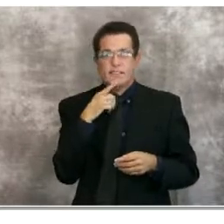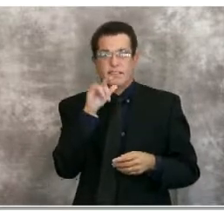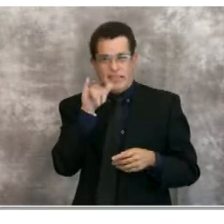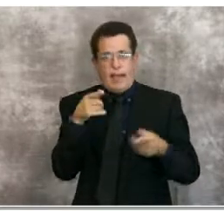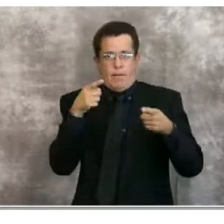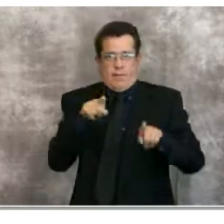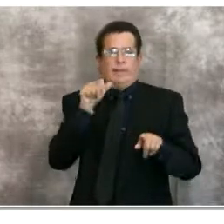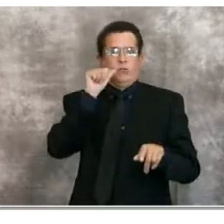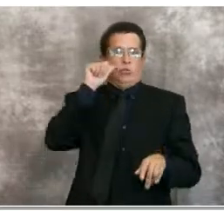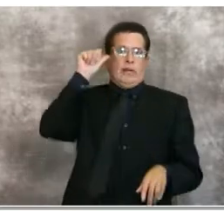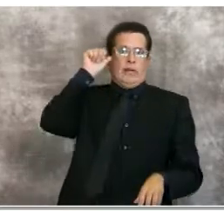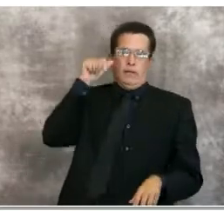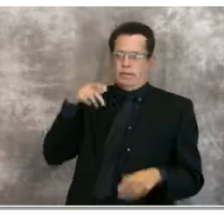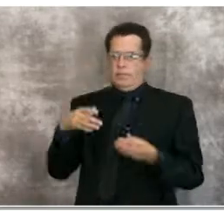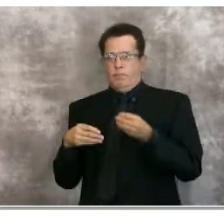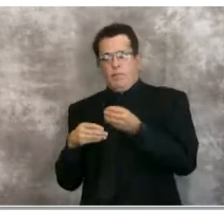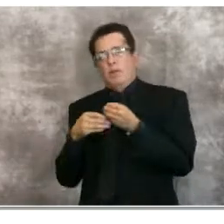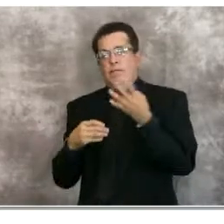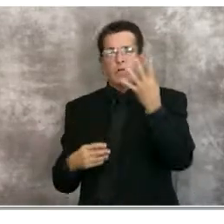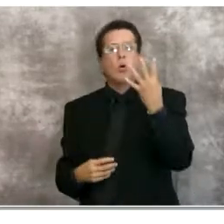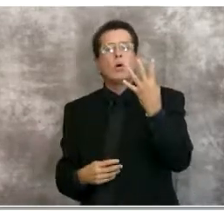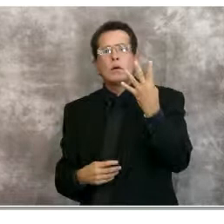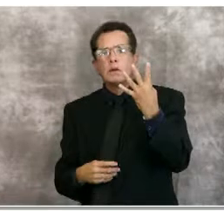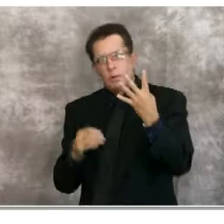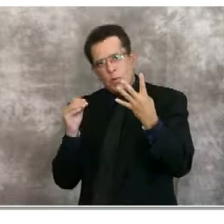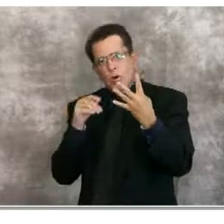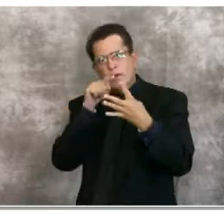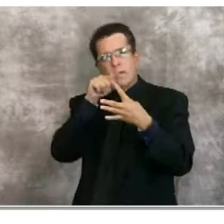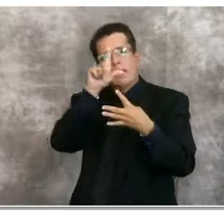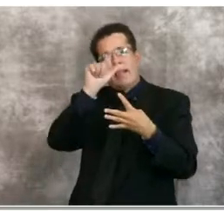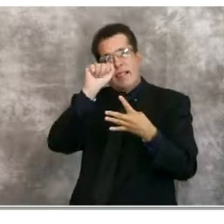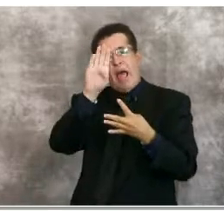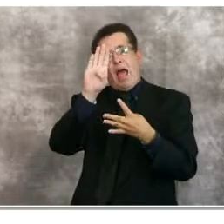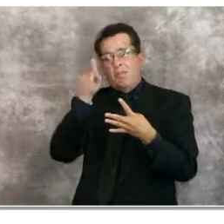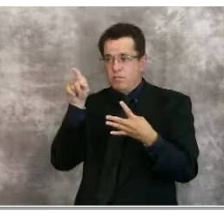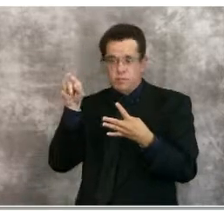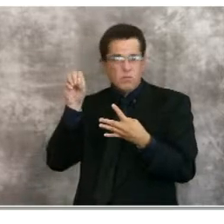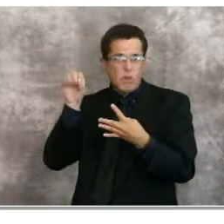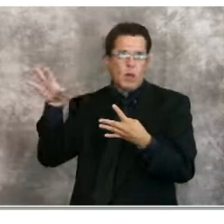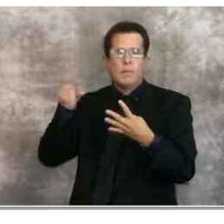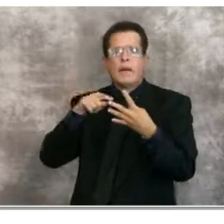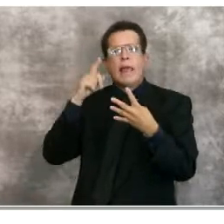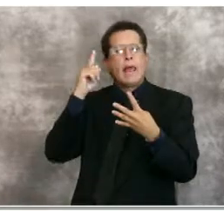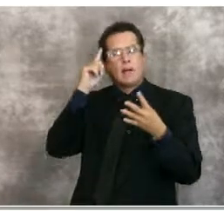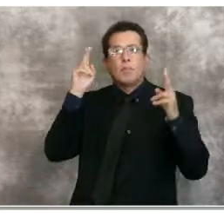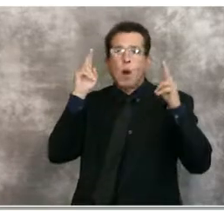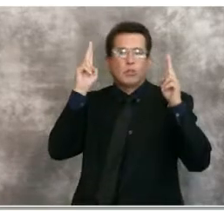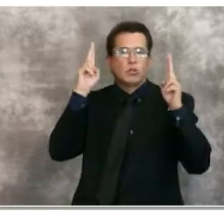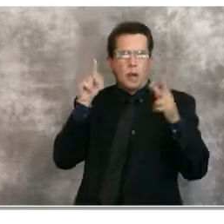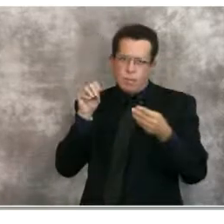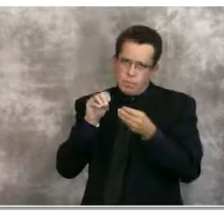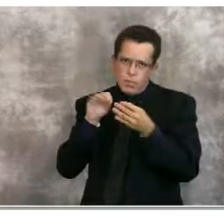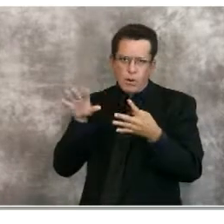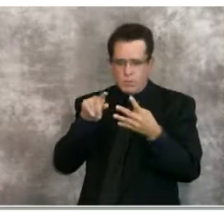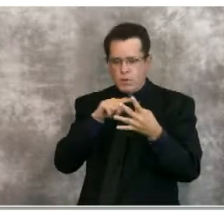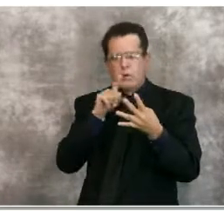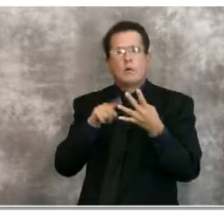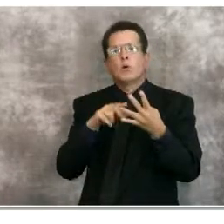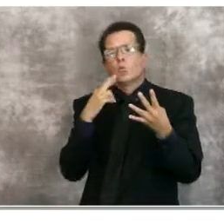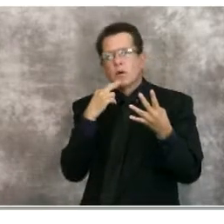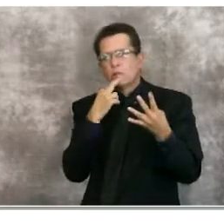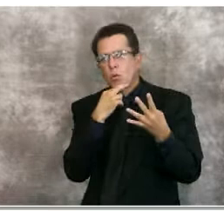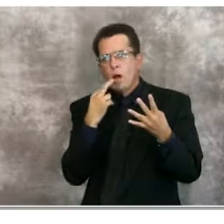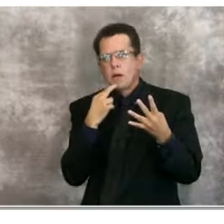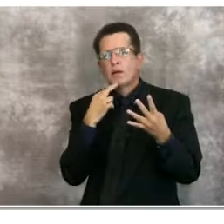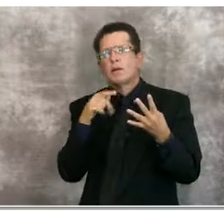of yesterday. We have one in a laboratory, one in a hair salon, one barbershop, and one in a restaurant